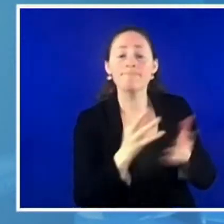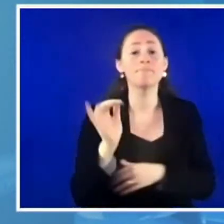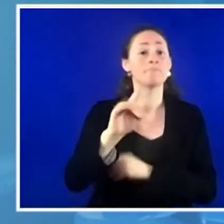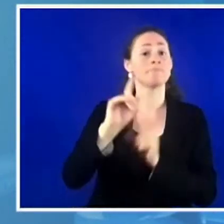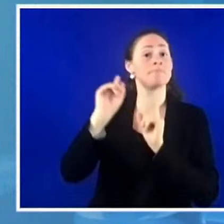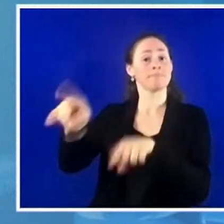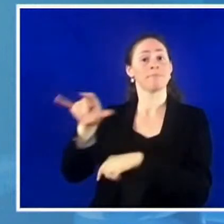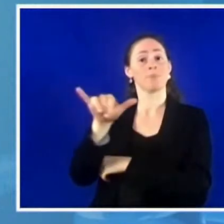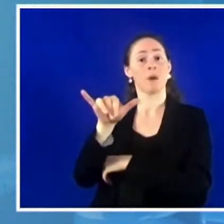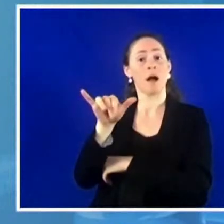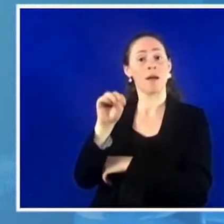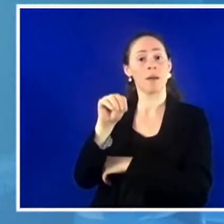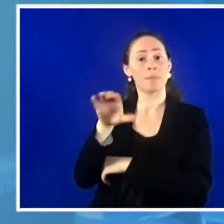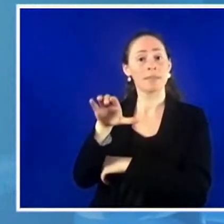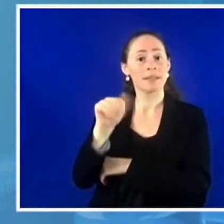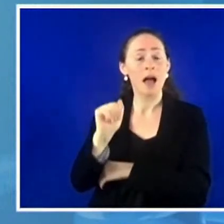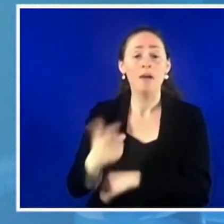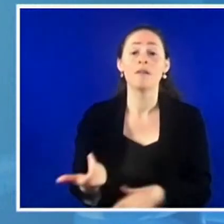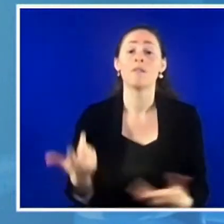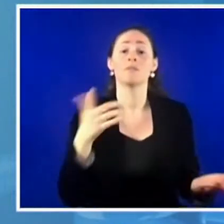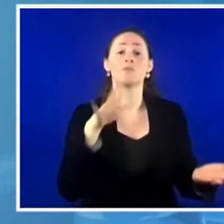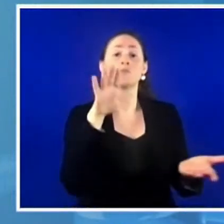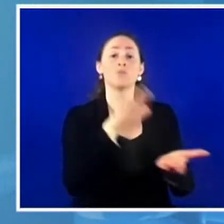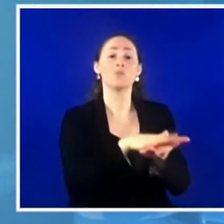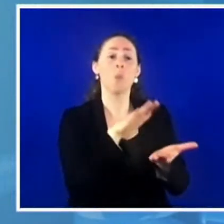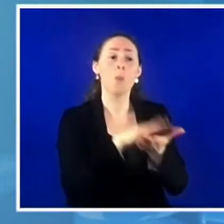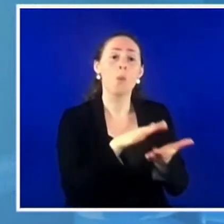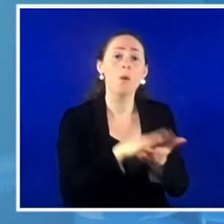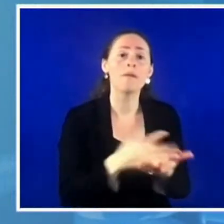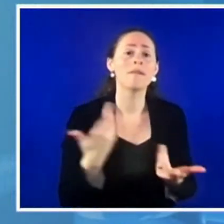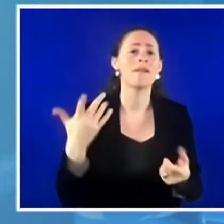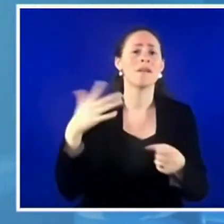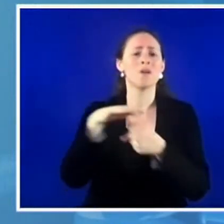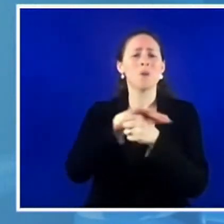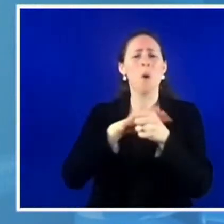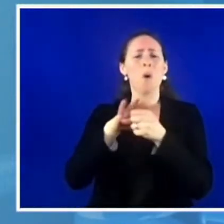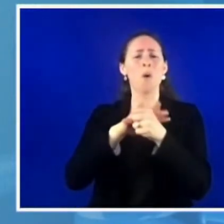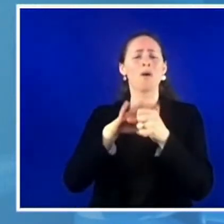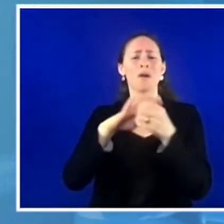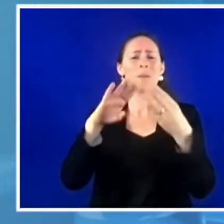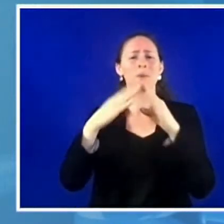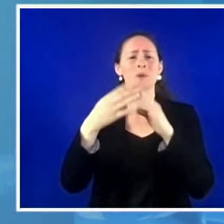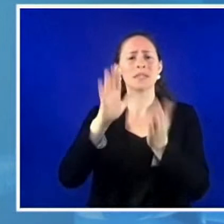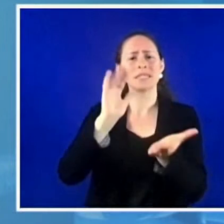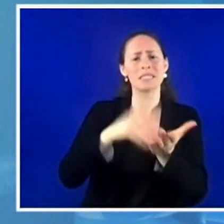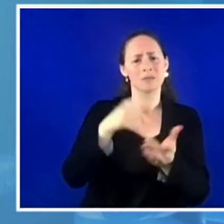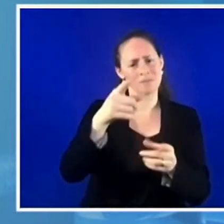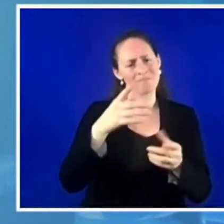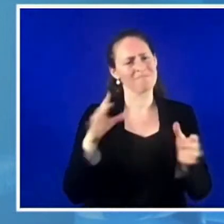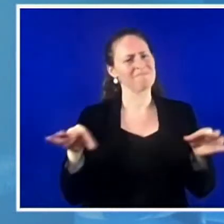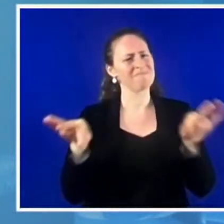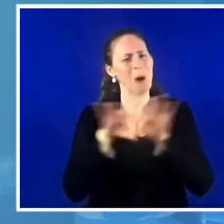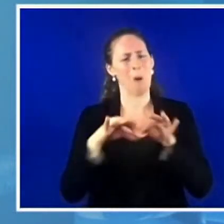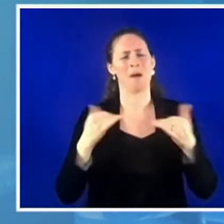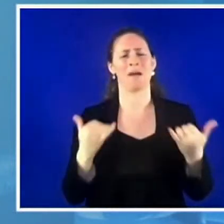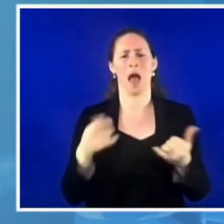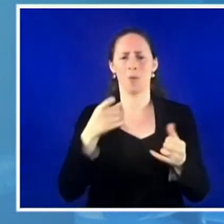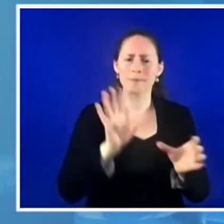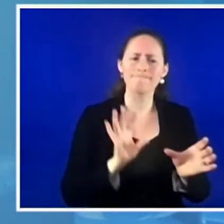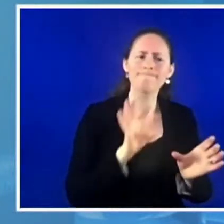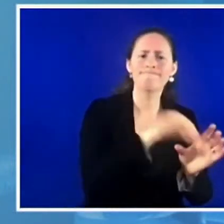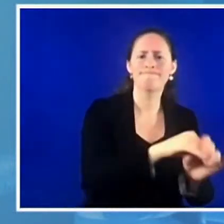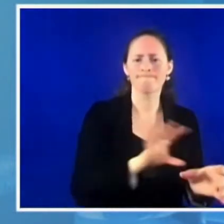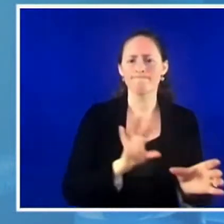and community members about the vaccine. And for others of us, getting involved may mean reaching out to your family and friends in order to